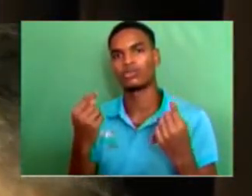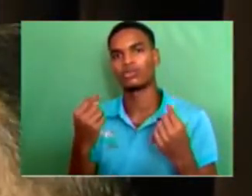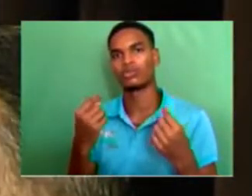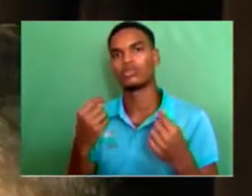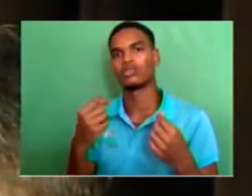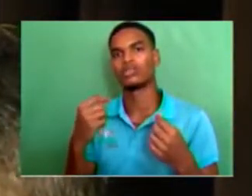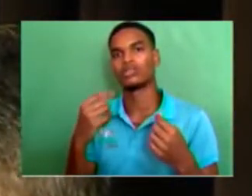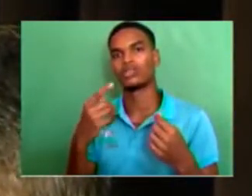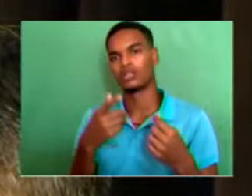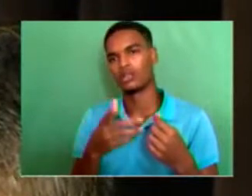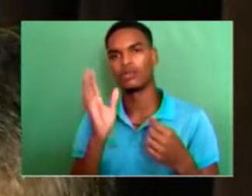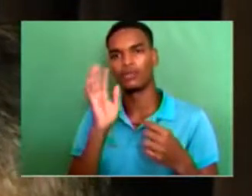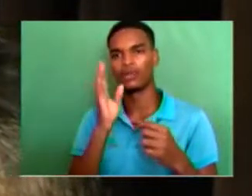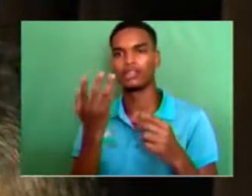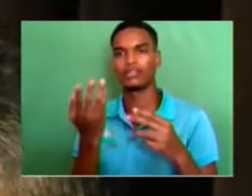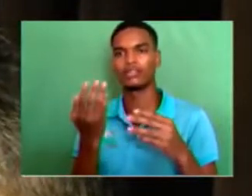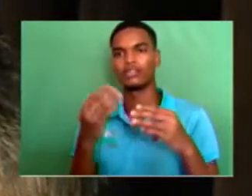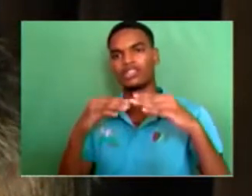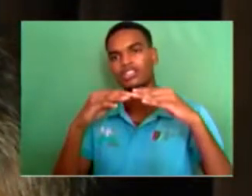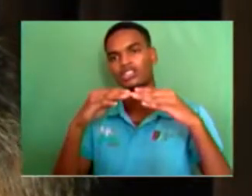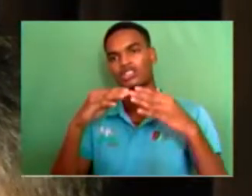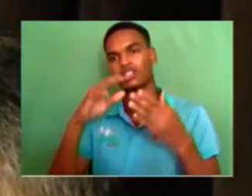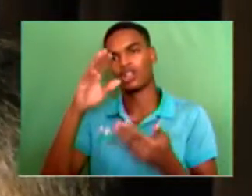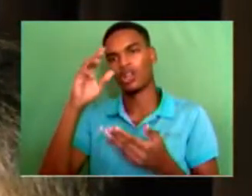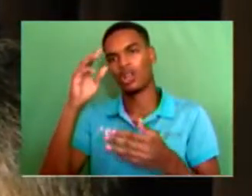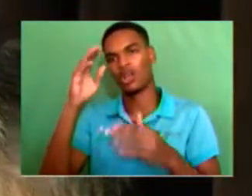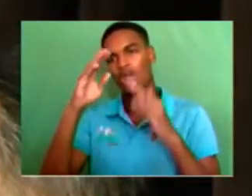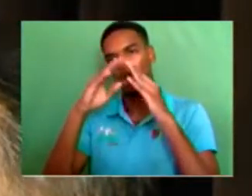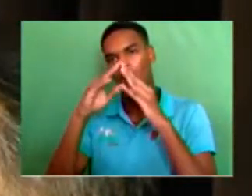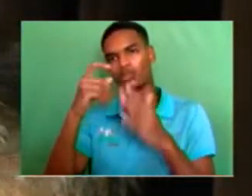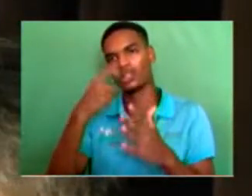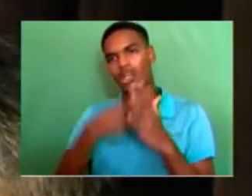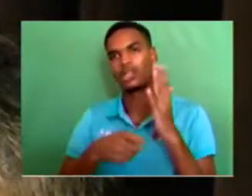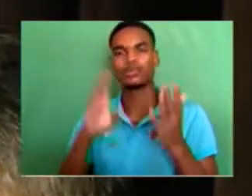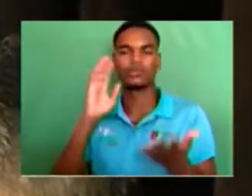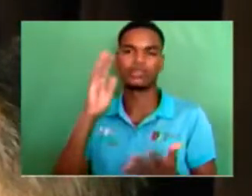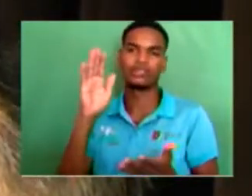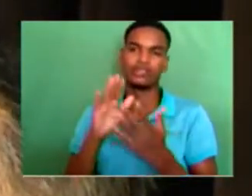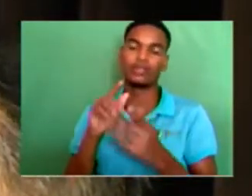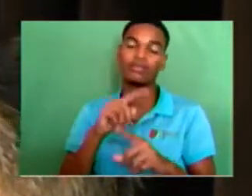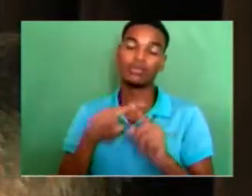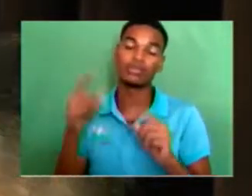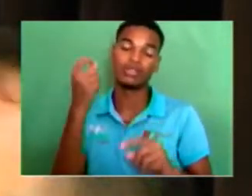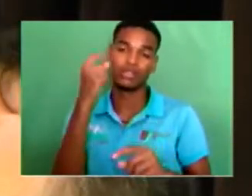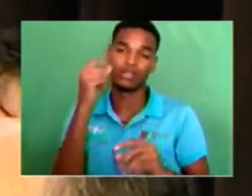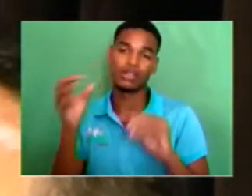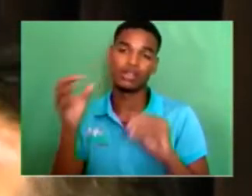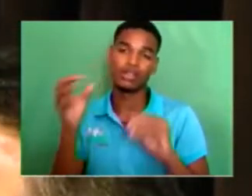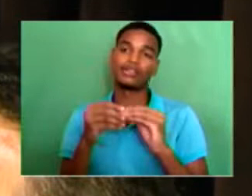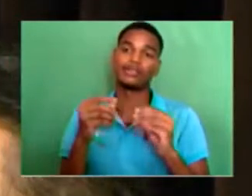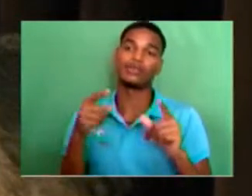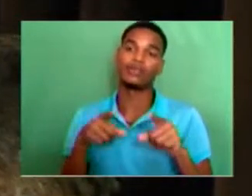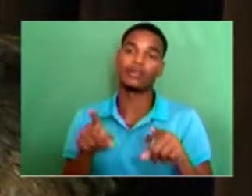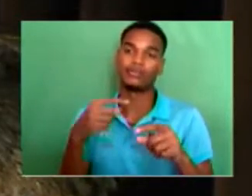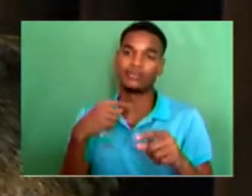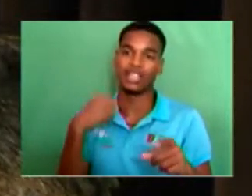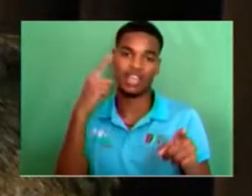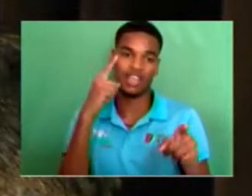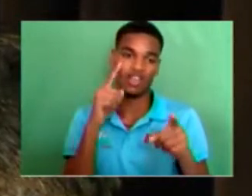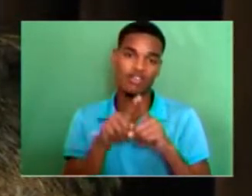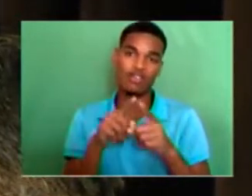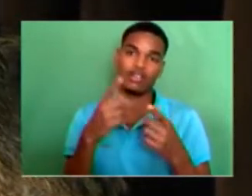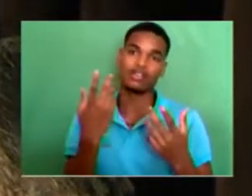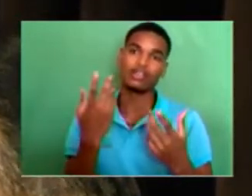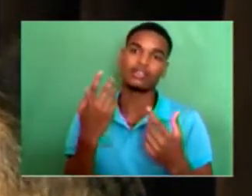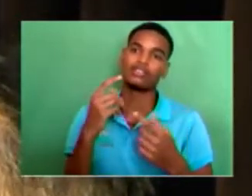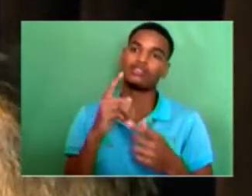of decreasing the household cost. But in addition, though, while I agree that it's